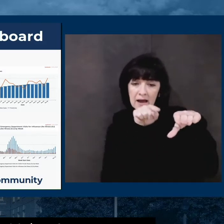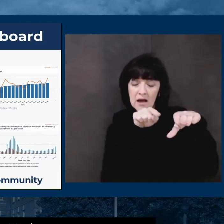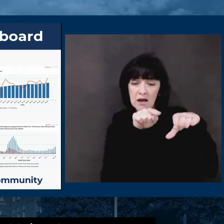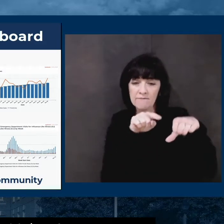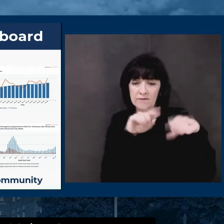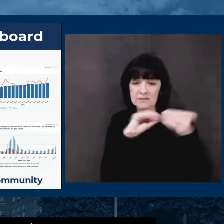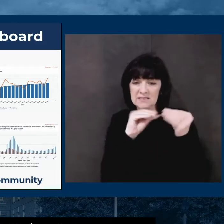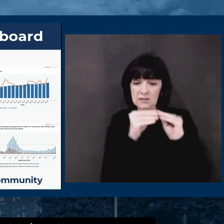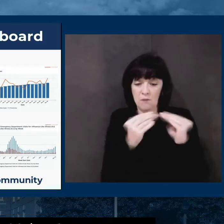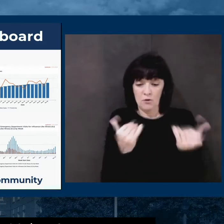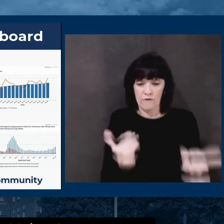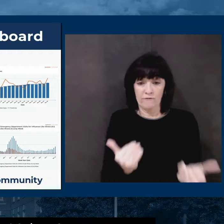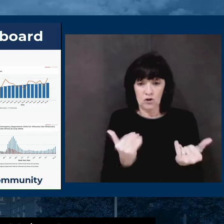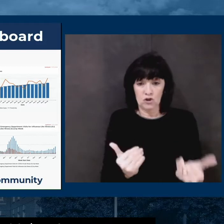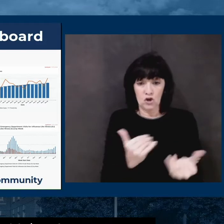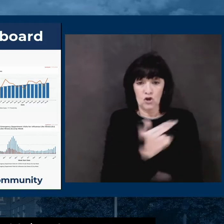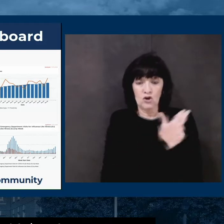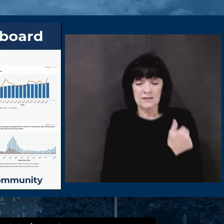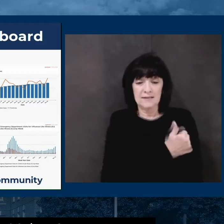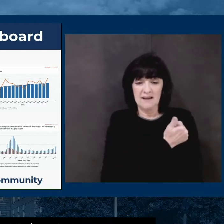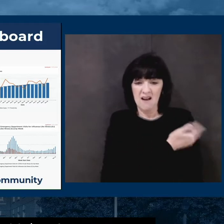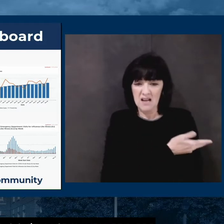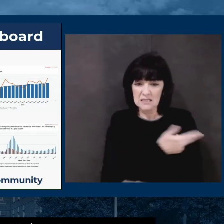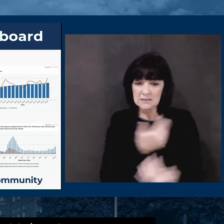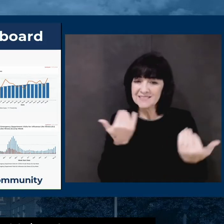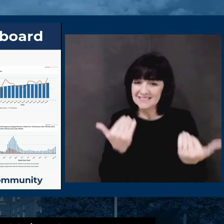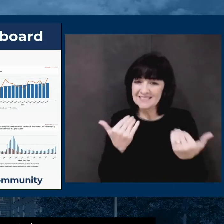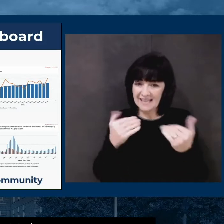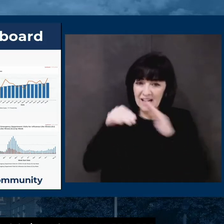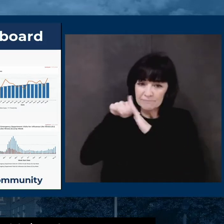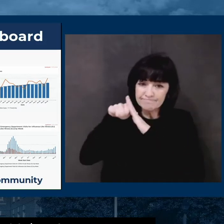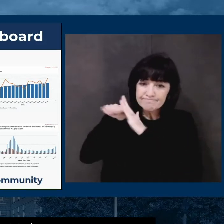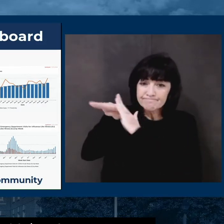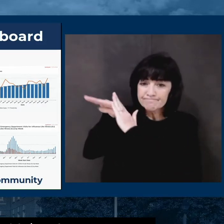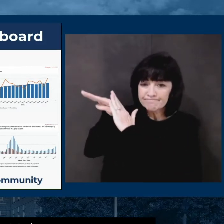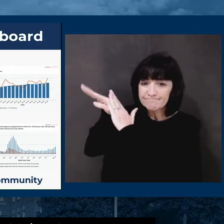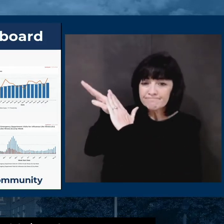hospitalizations has risen pretty significantly. The new